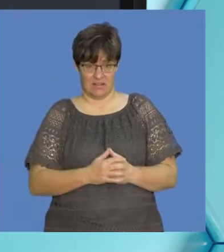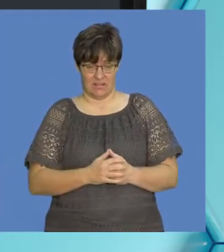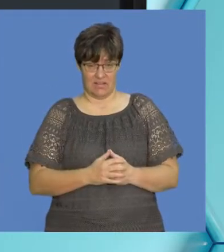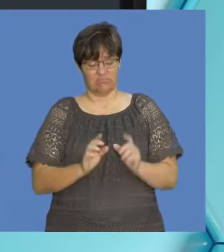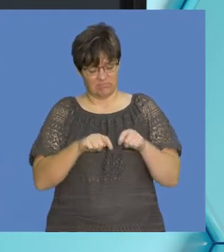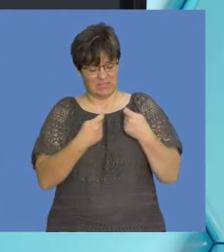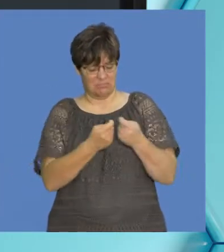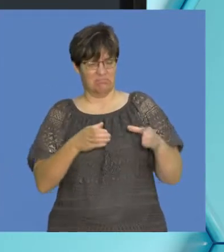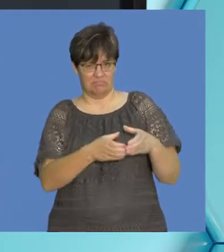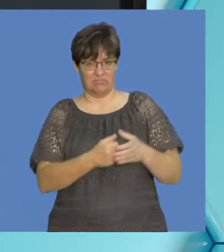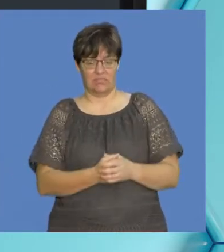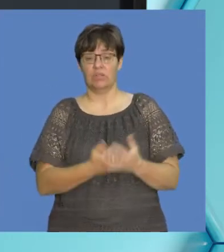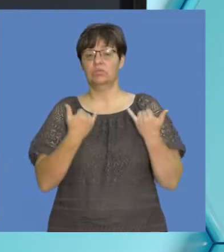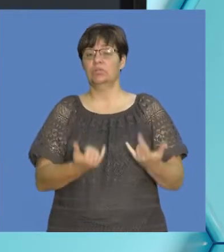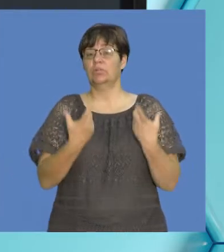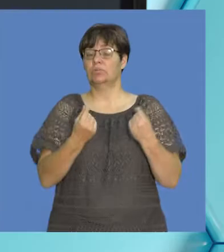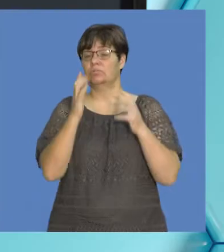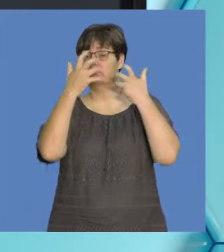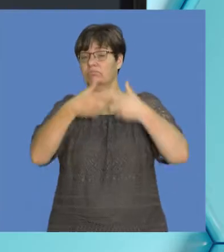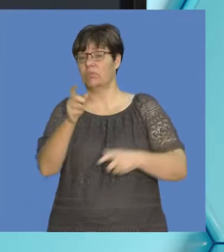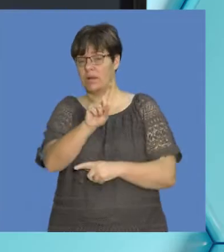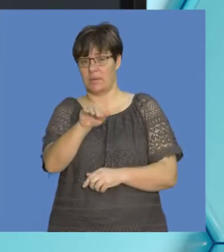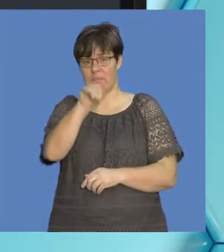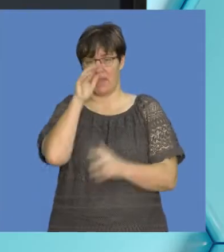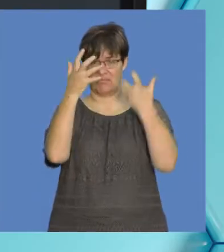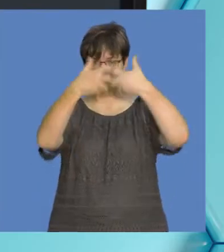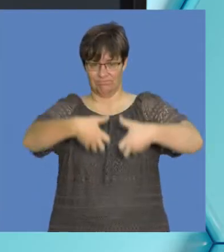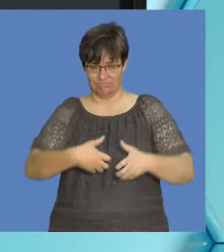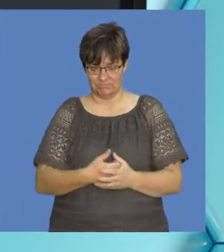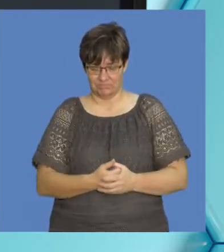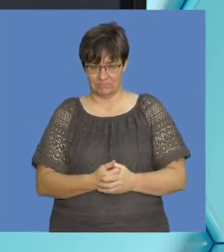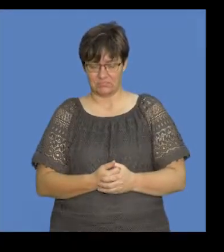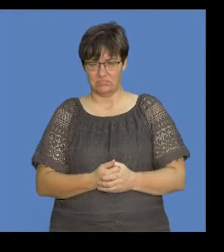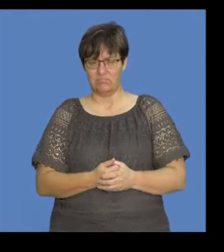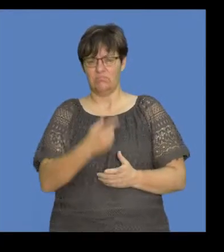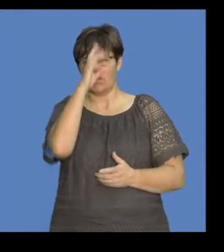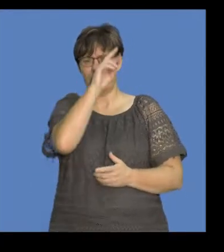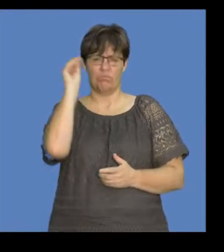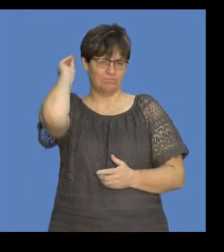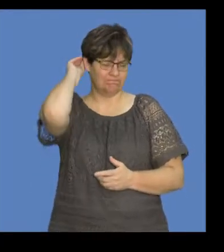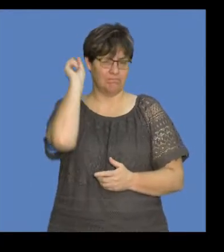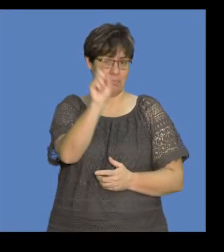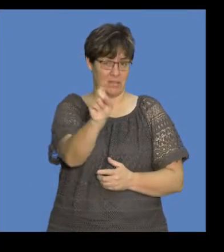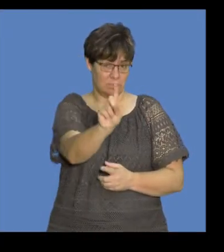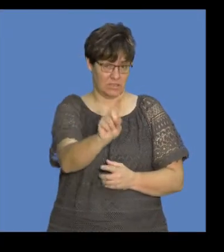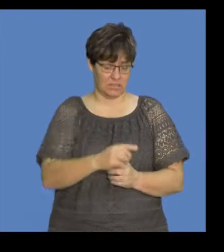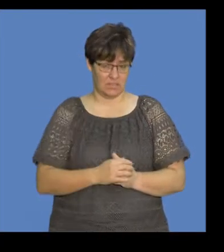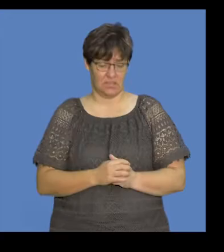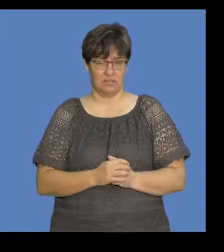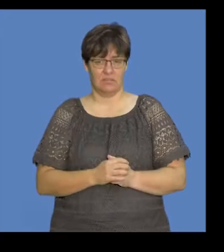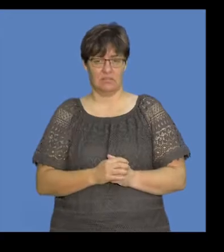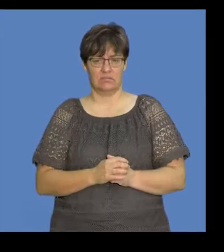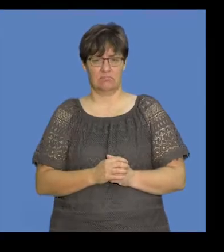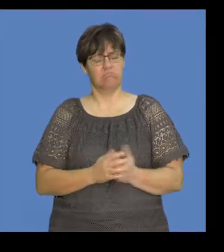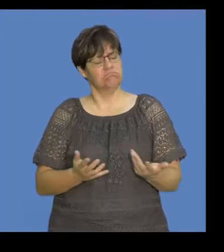called Bank Reconciliation. Right. Now, what you have to remember is that always